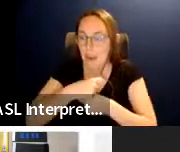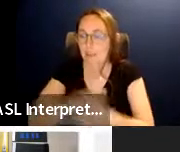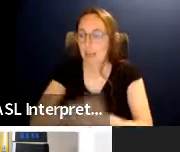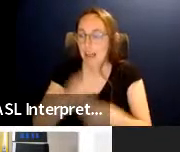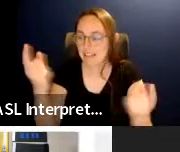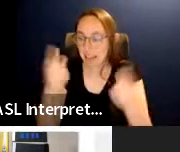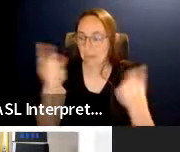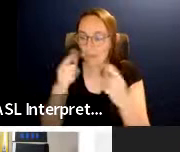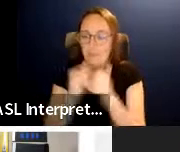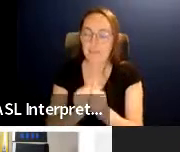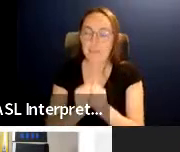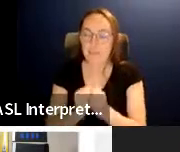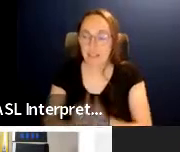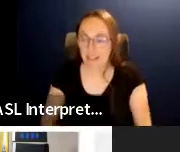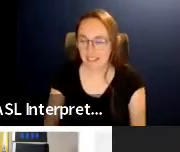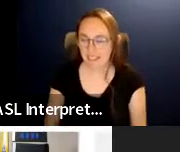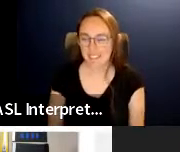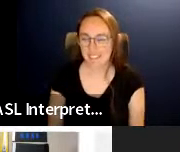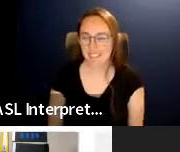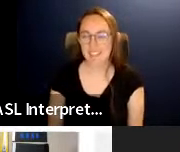So